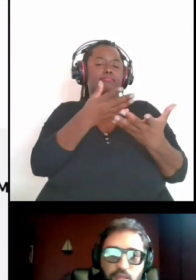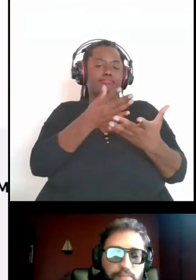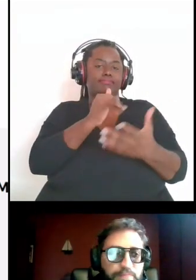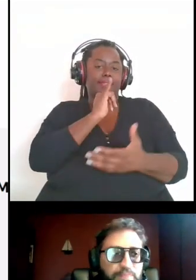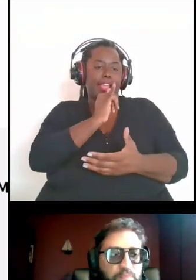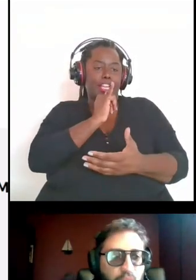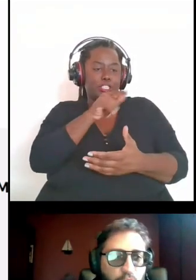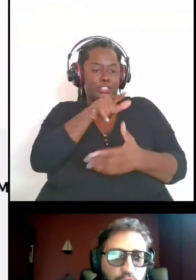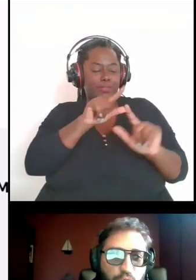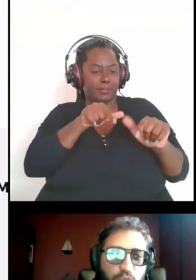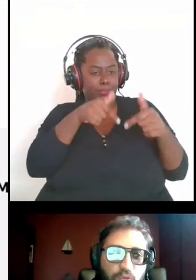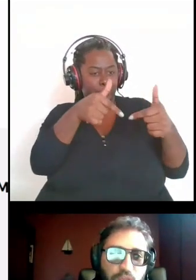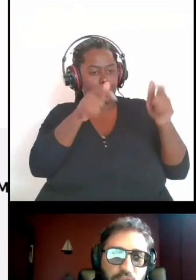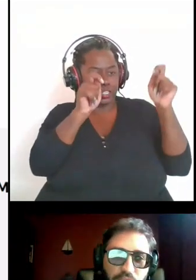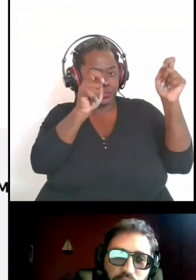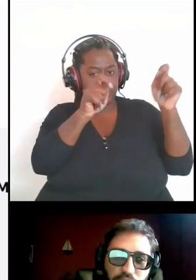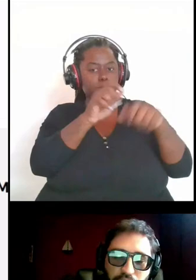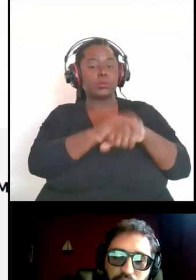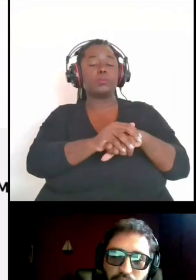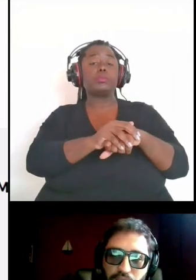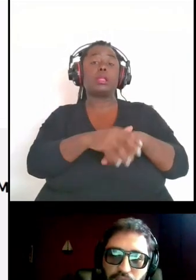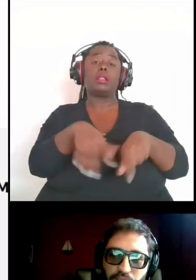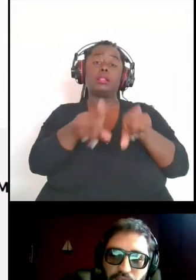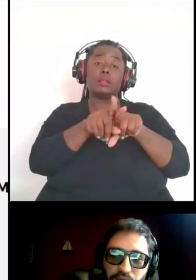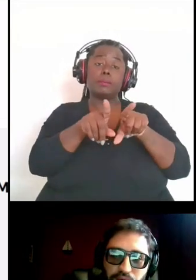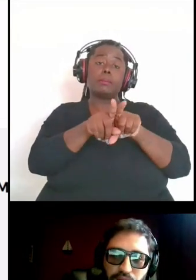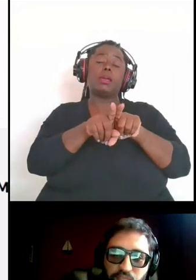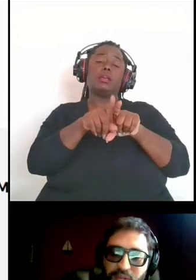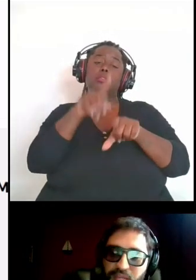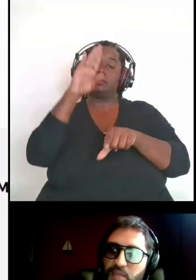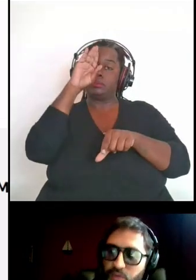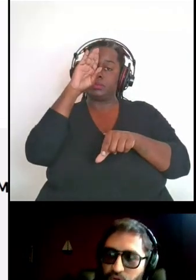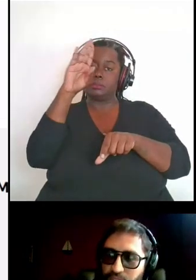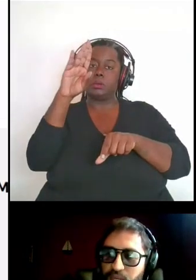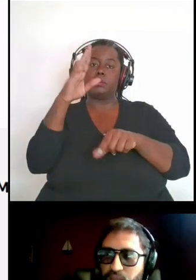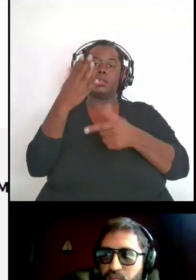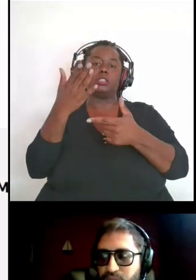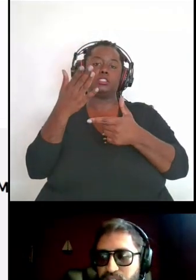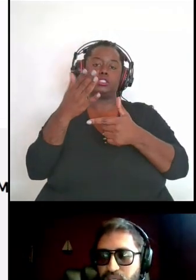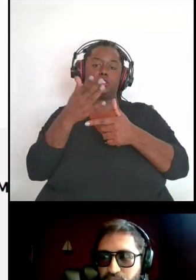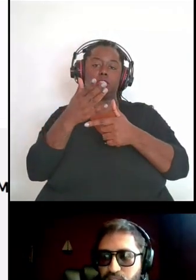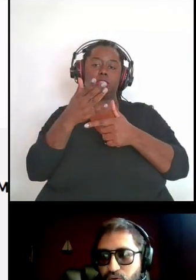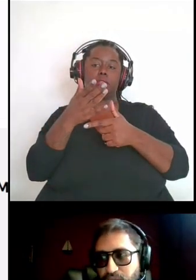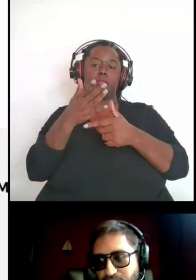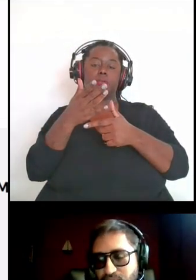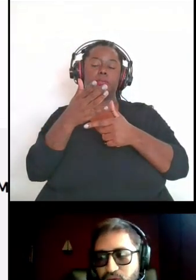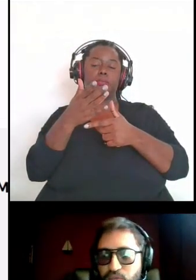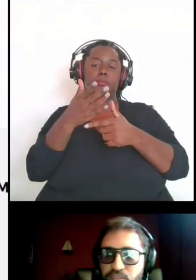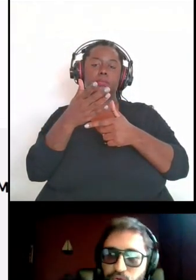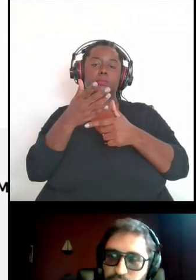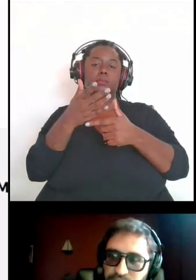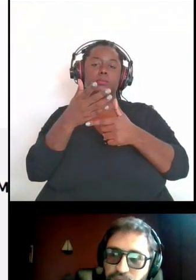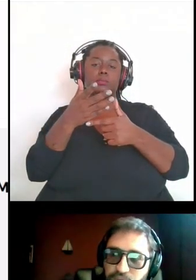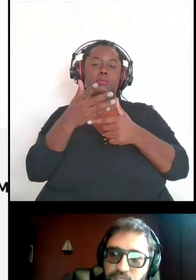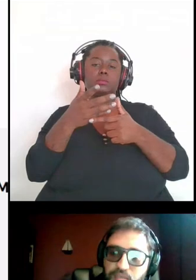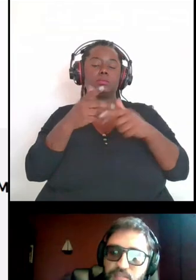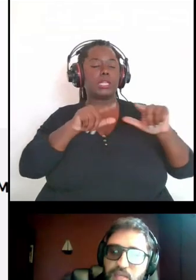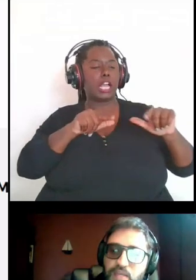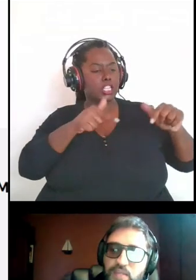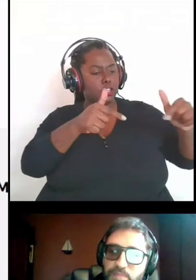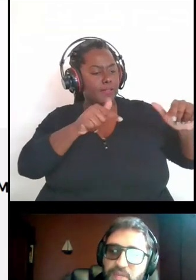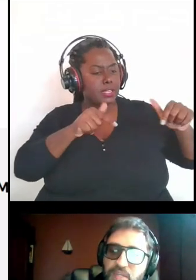narrative we see in activism and oftentimes especially in activism projects